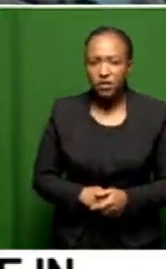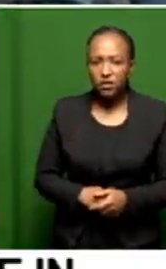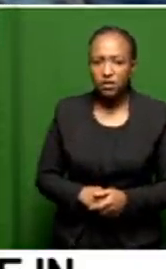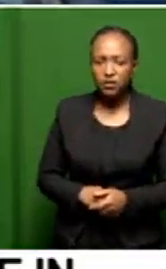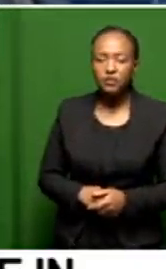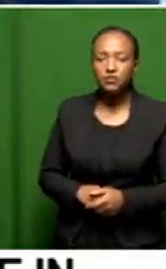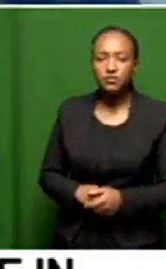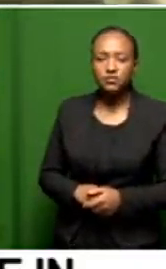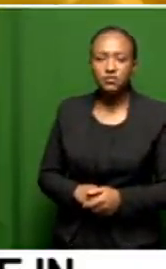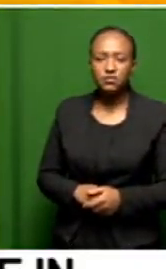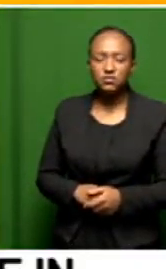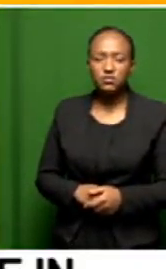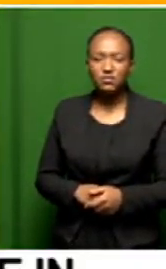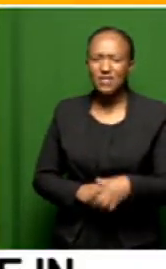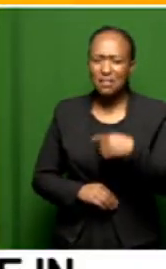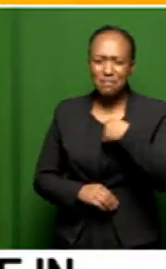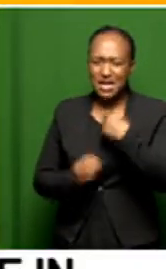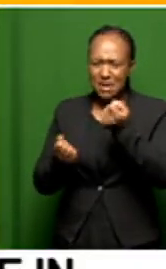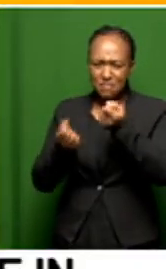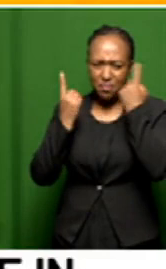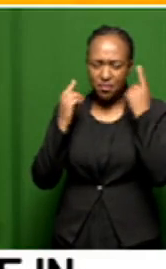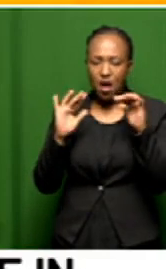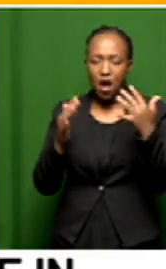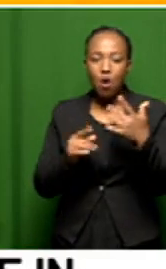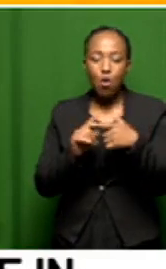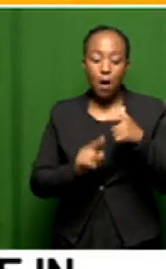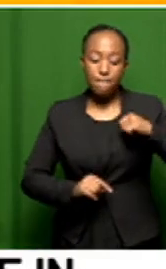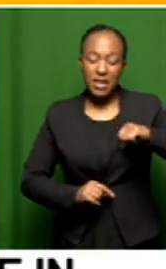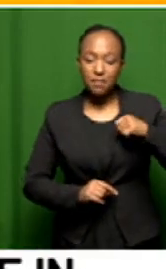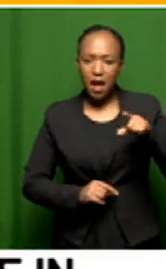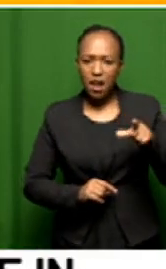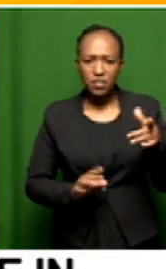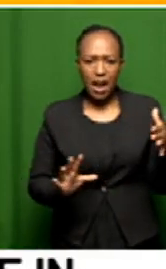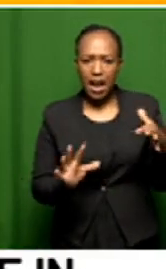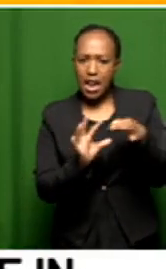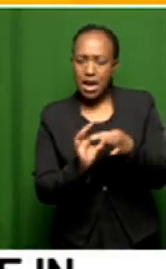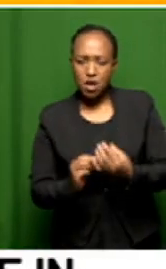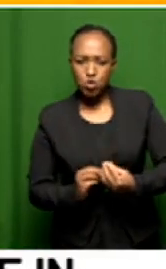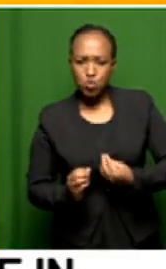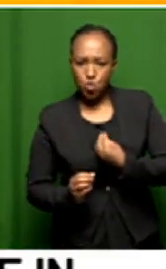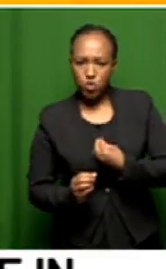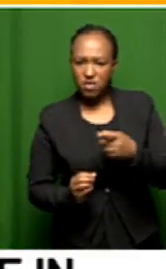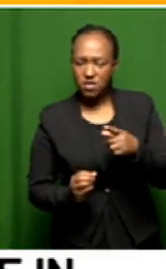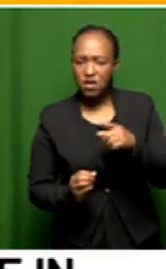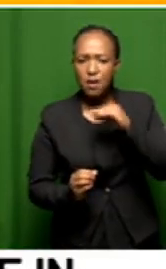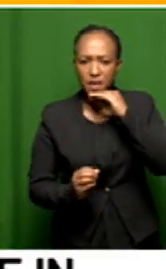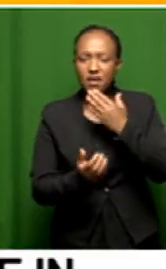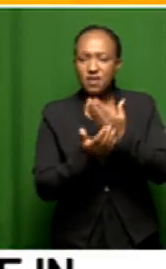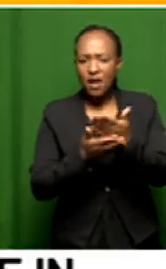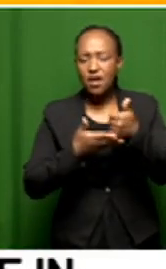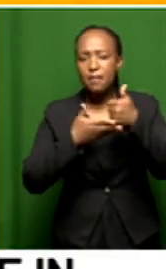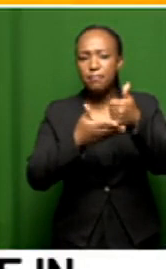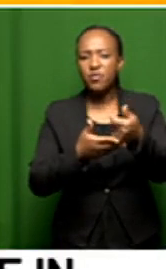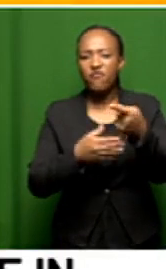understanding how swelling the ranks of these municipalities with youth is going to translate into a